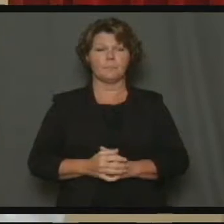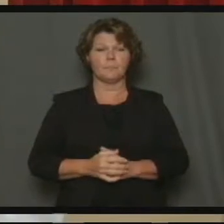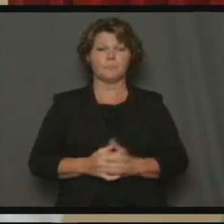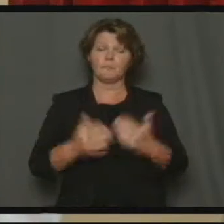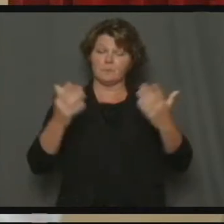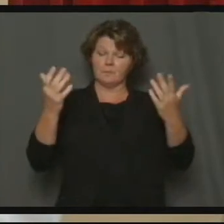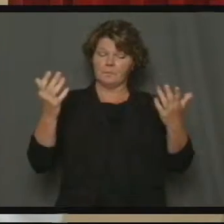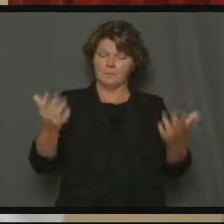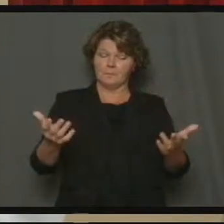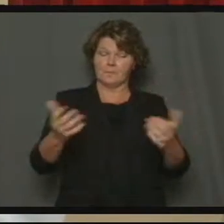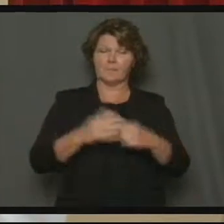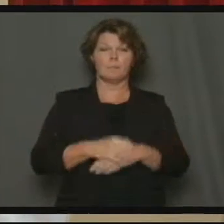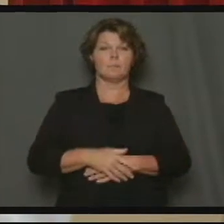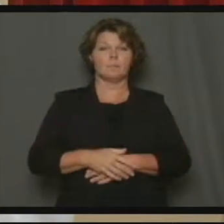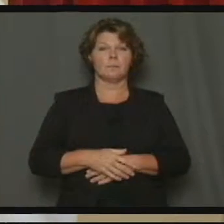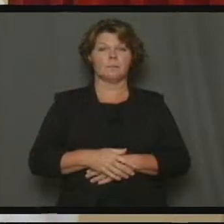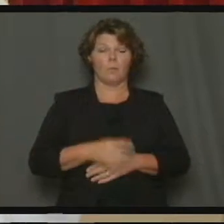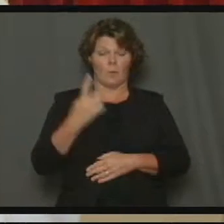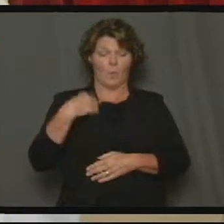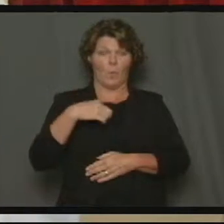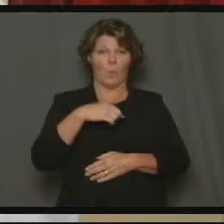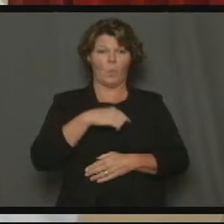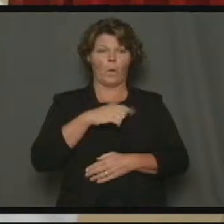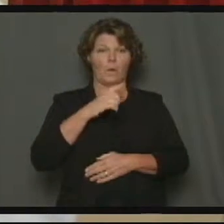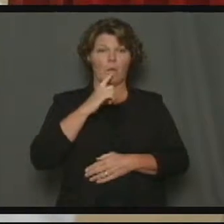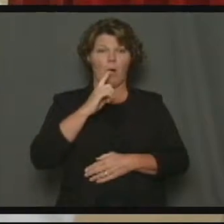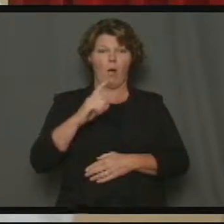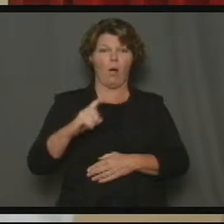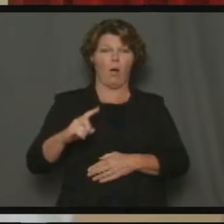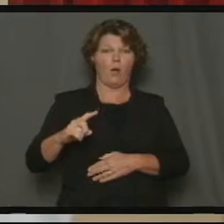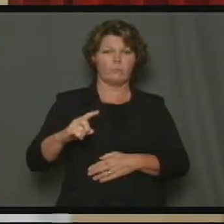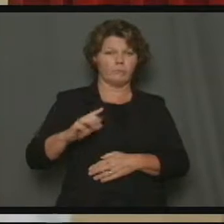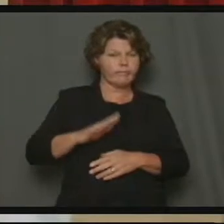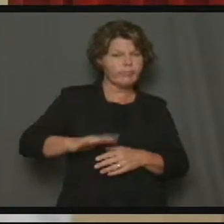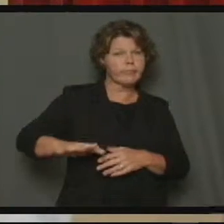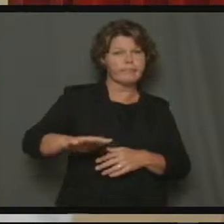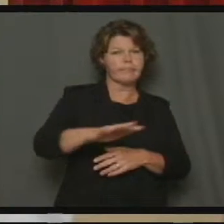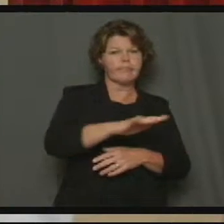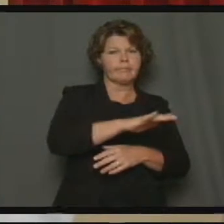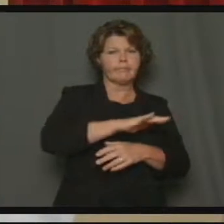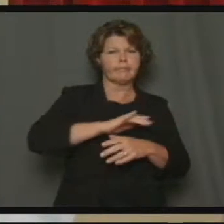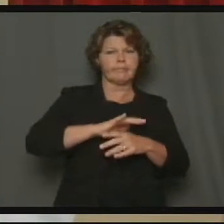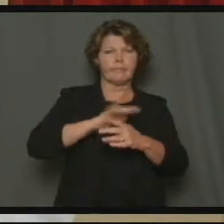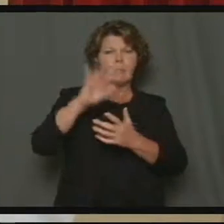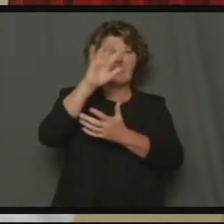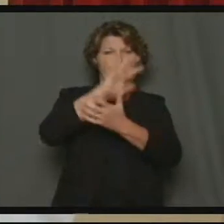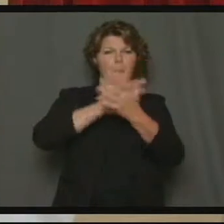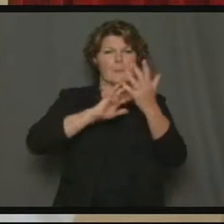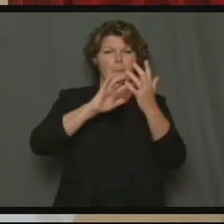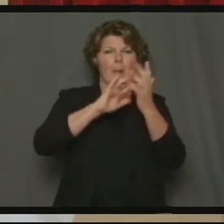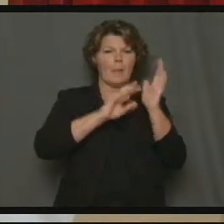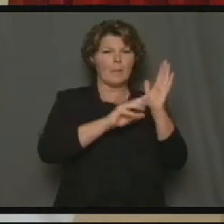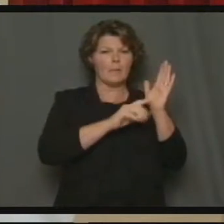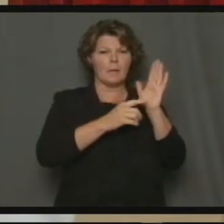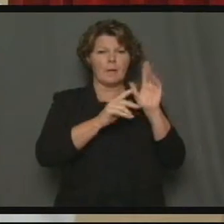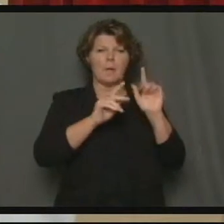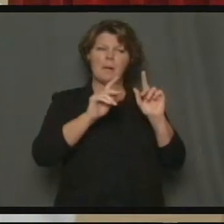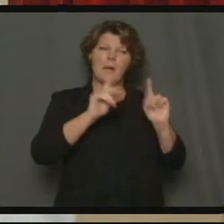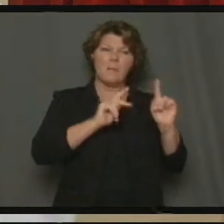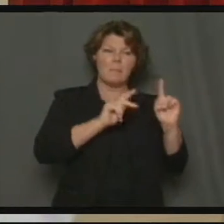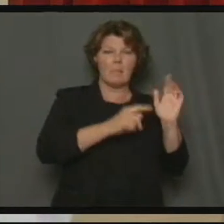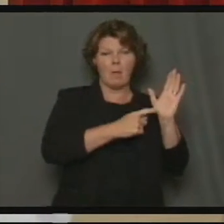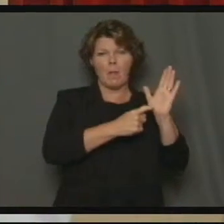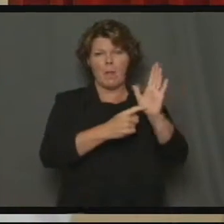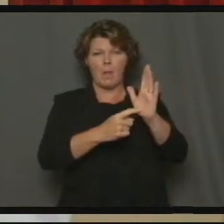"Therefore, since we are surrounded by so great a cloud of witnesses, let